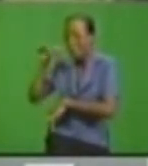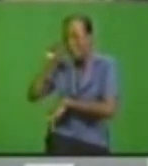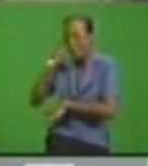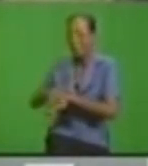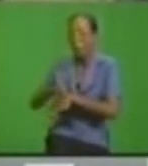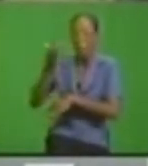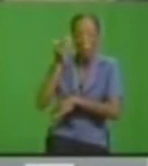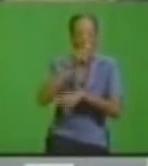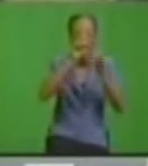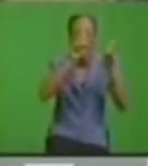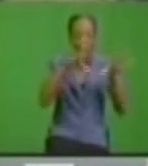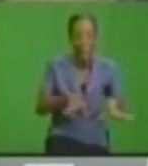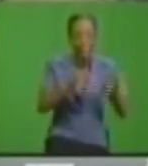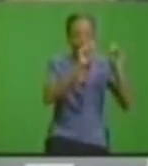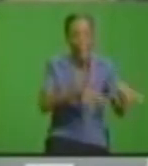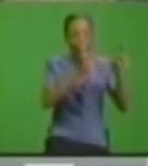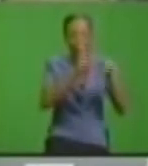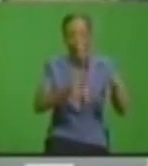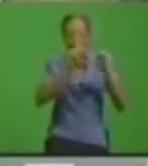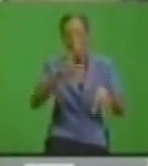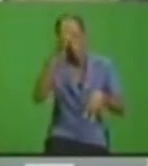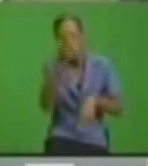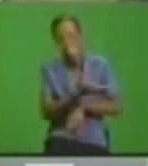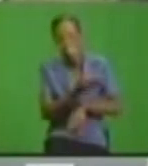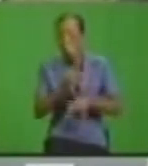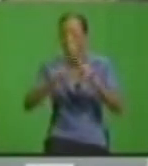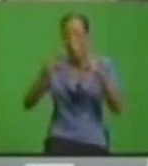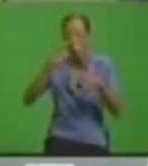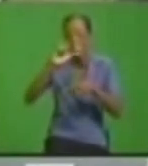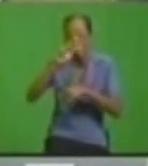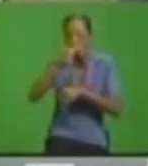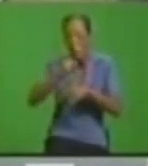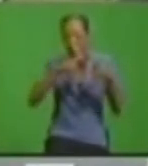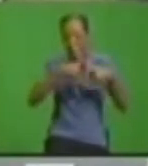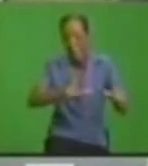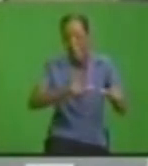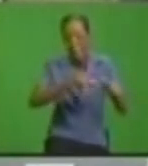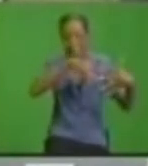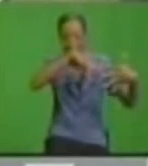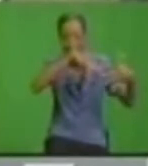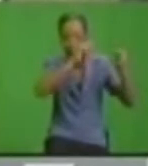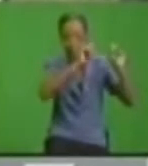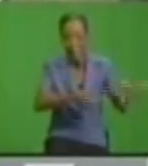exams while your father has gone on to the beyond.